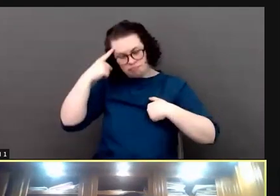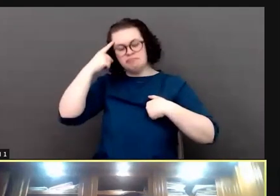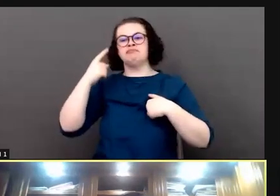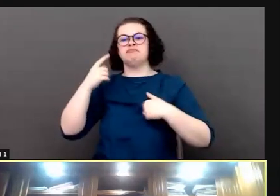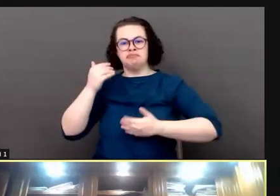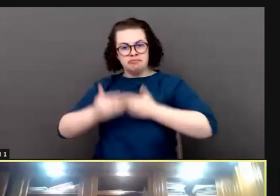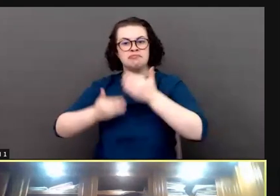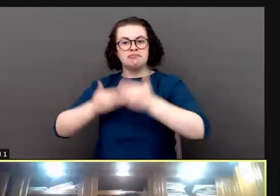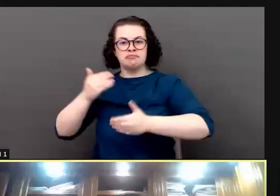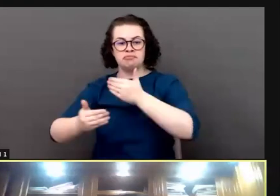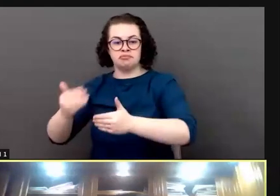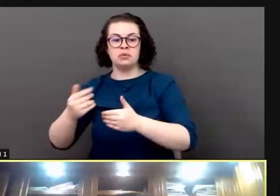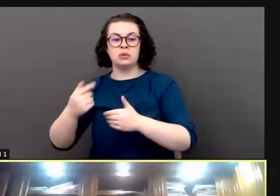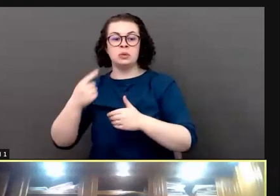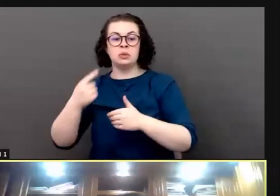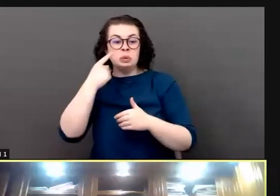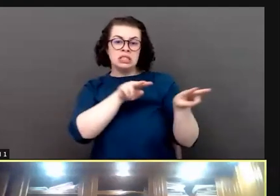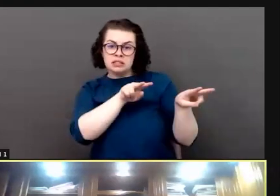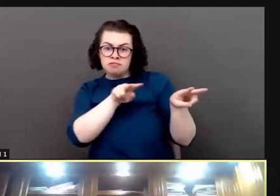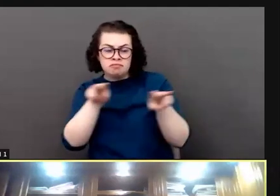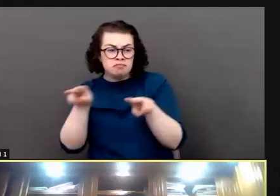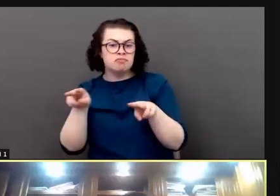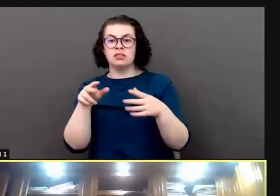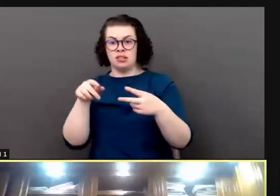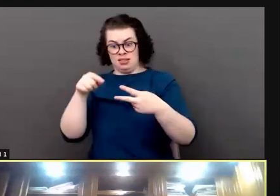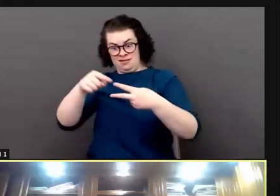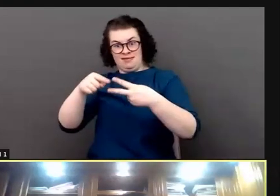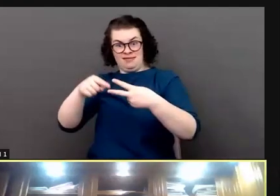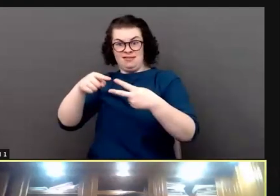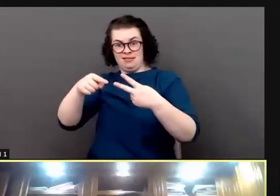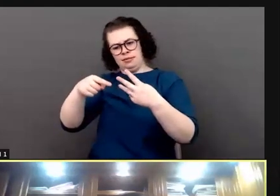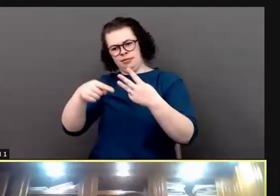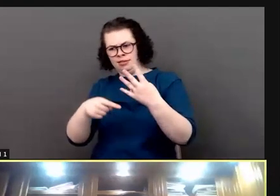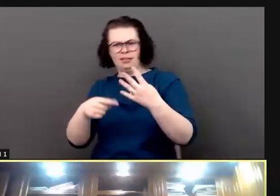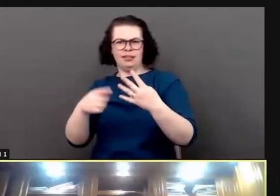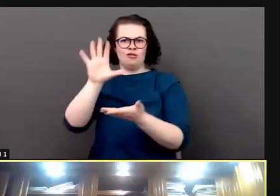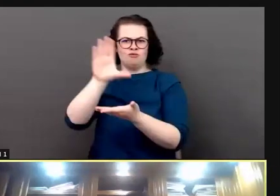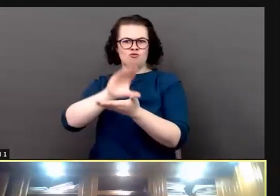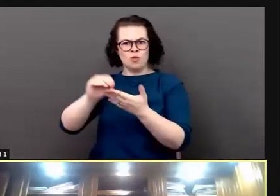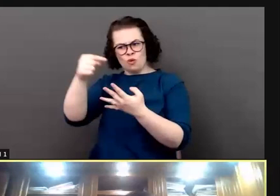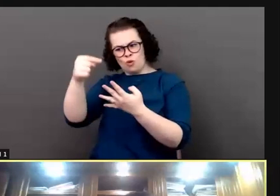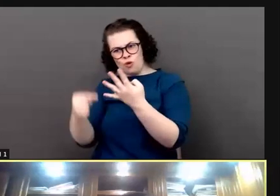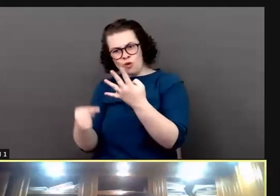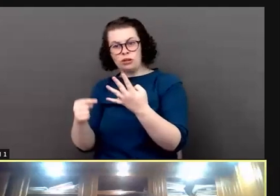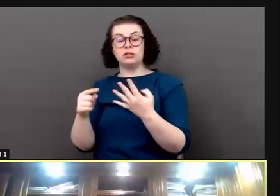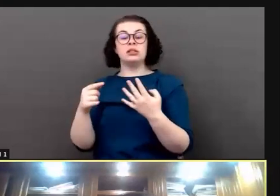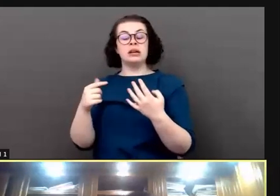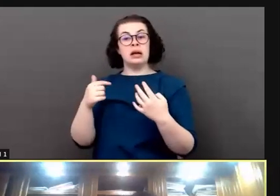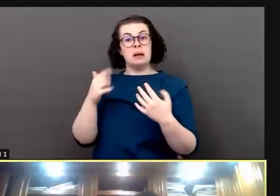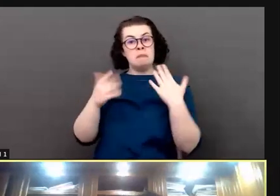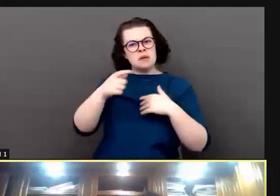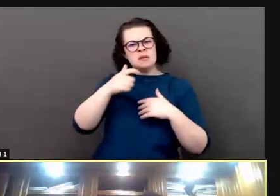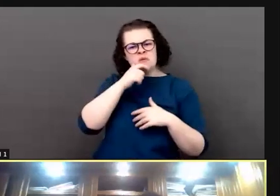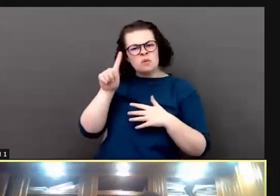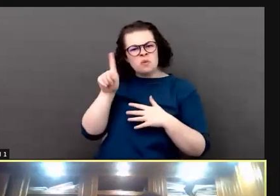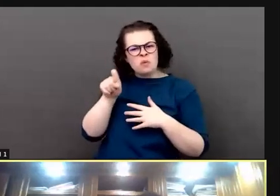it's important to see how wide those requirements are and the areas that are addressed. I mean, we're talking